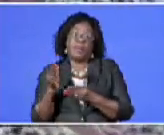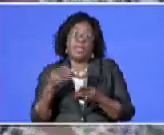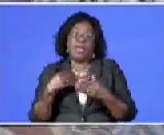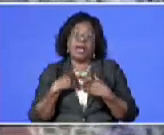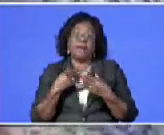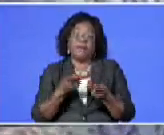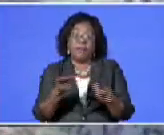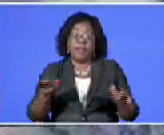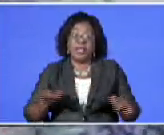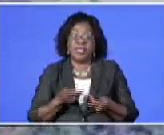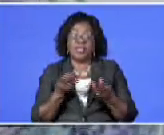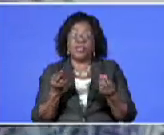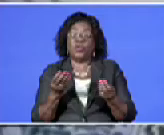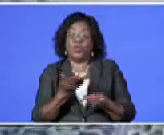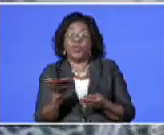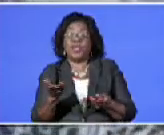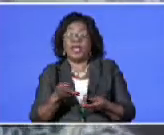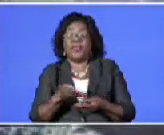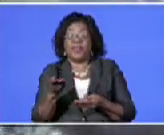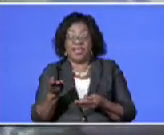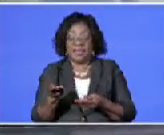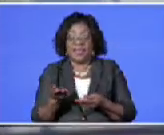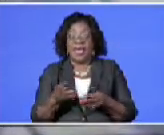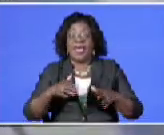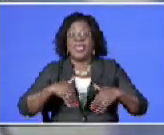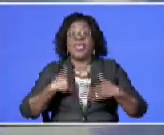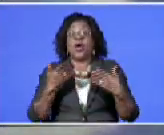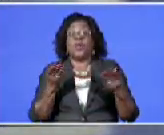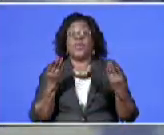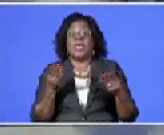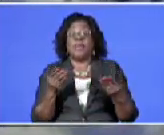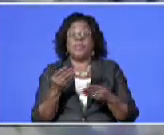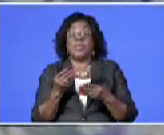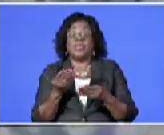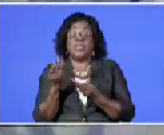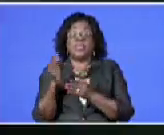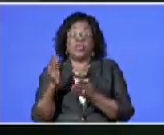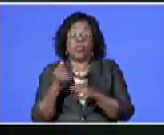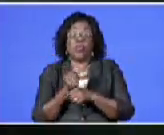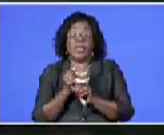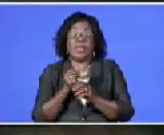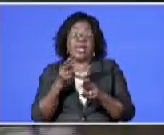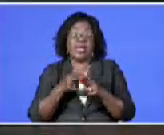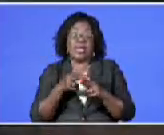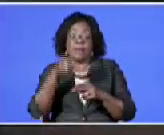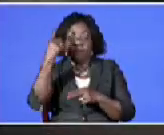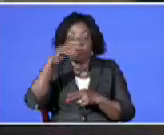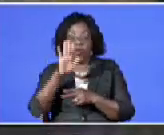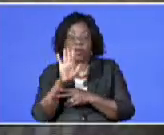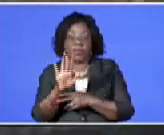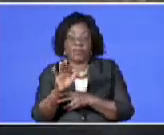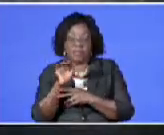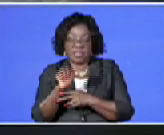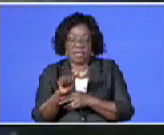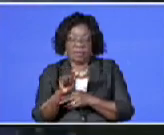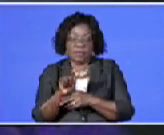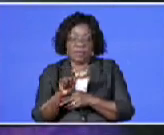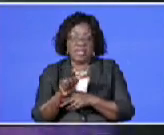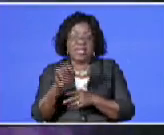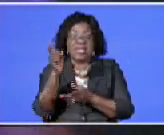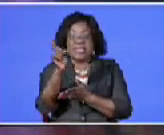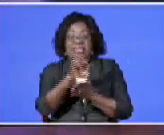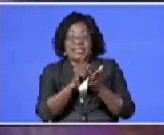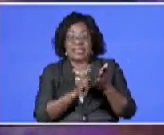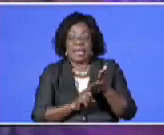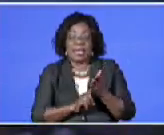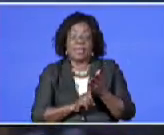thing, a launch pad, so to speak, for young Bahamians to make a name for themselves. At this point, designs, engineering, and contracts